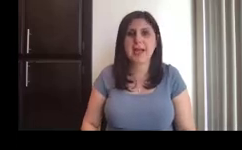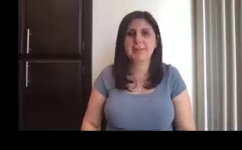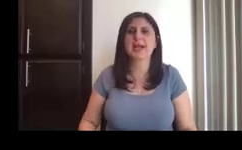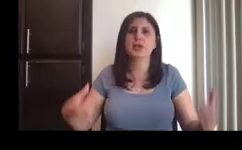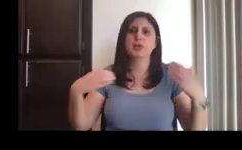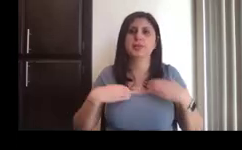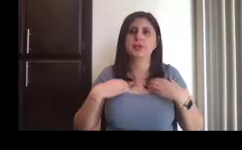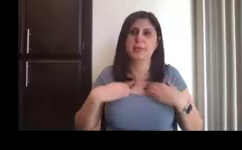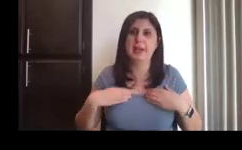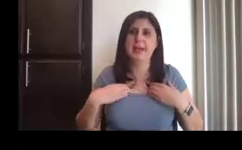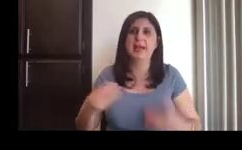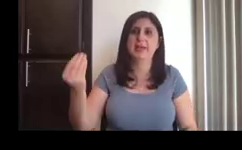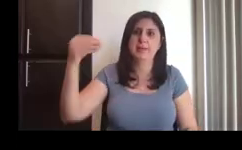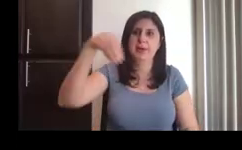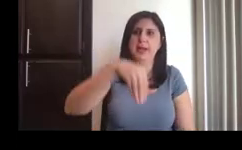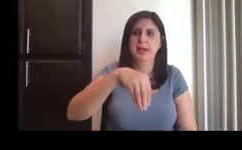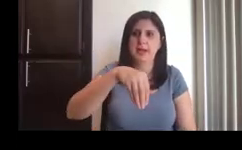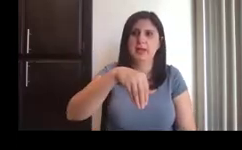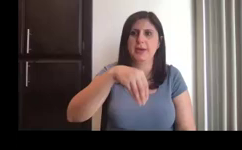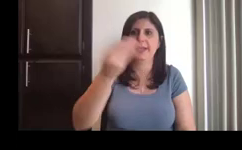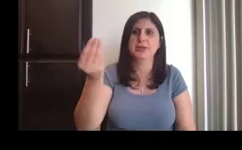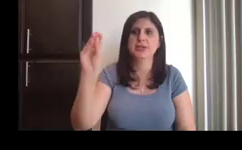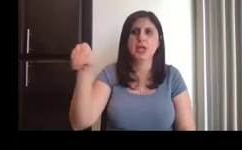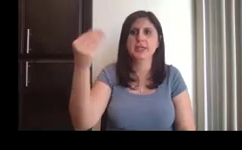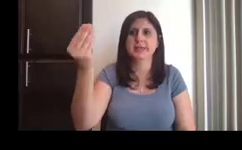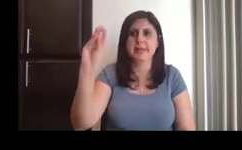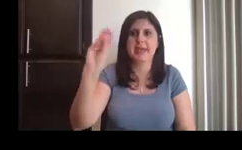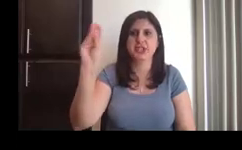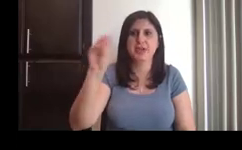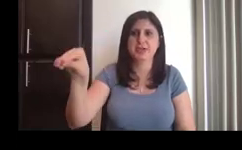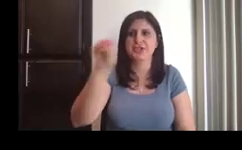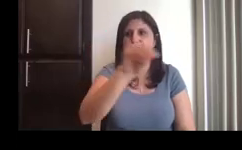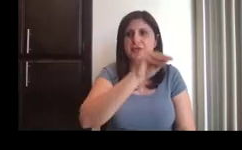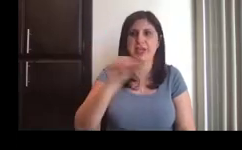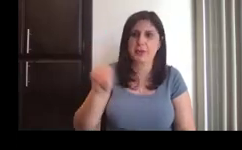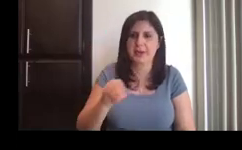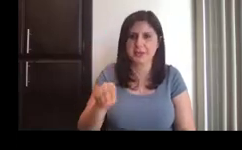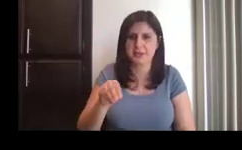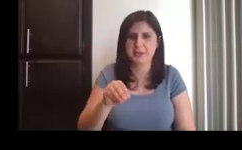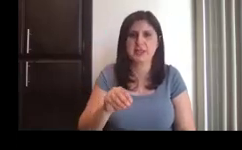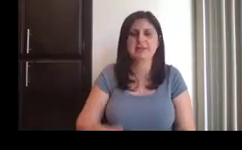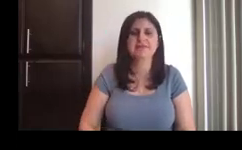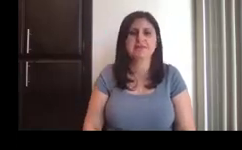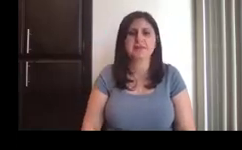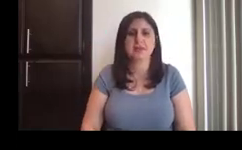Put it in your backpack. You would do backpack and then put it in. Okay. So it's all the same hand shape. You're just moving it